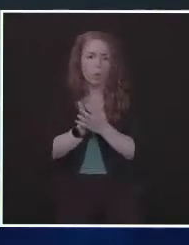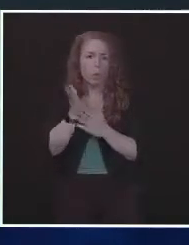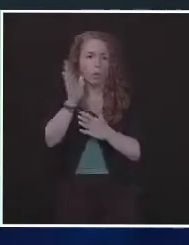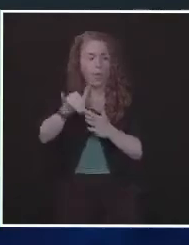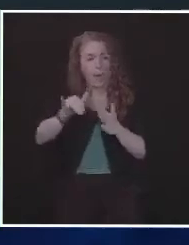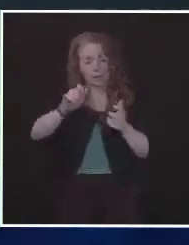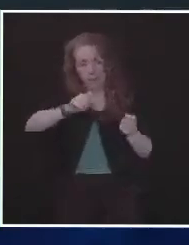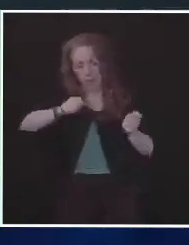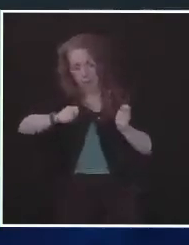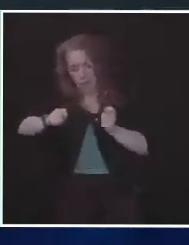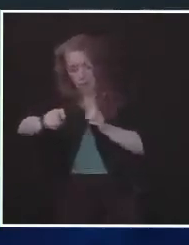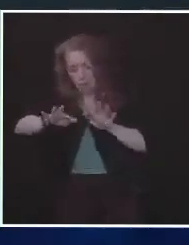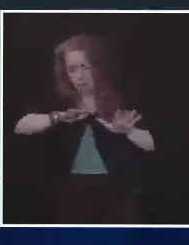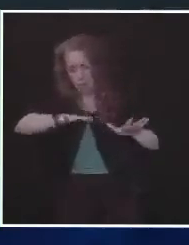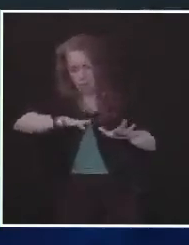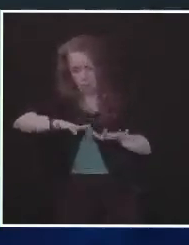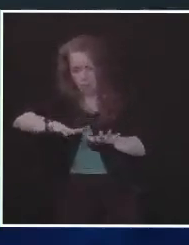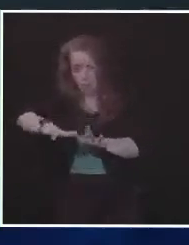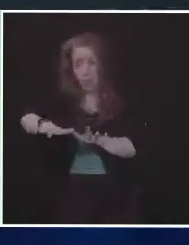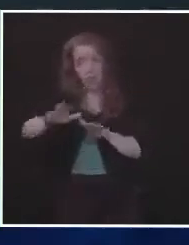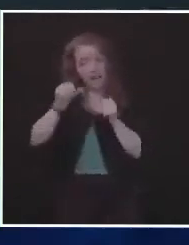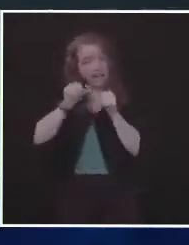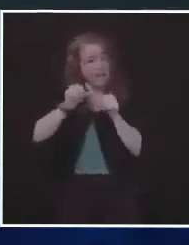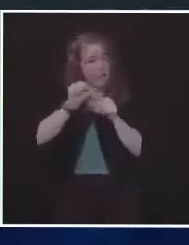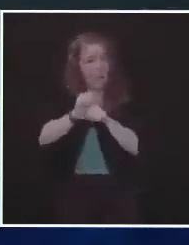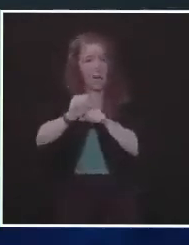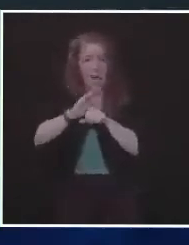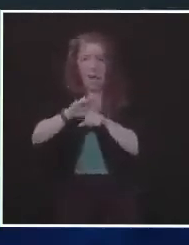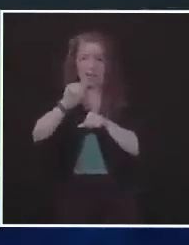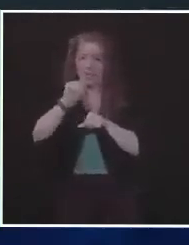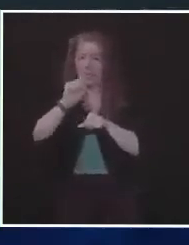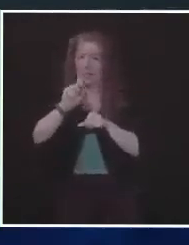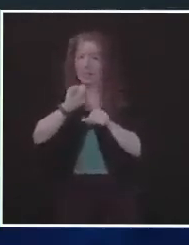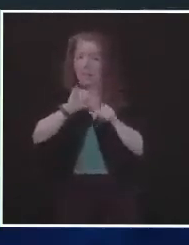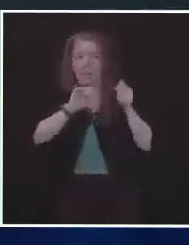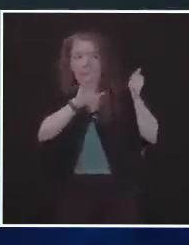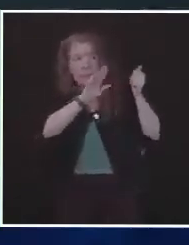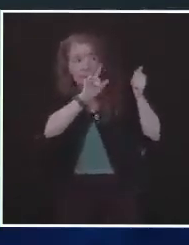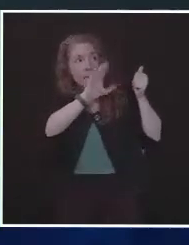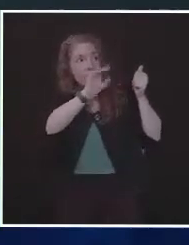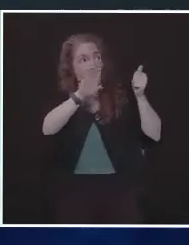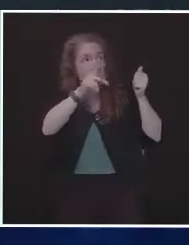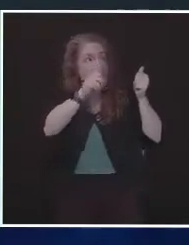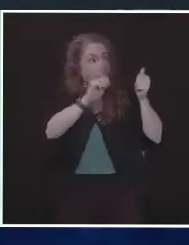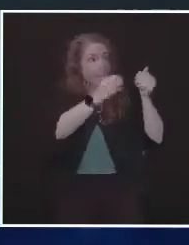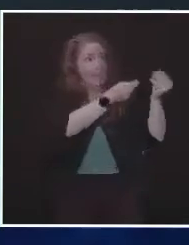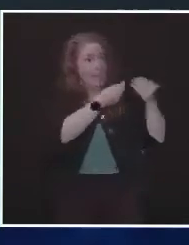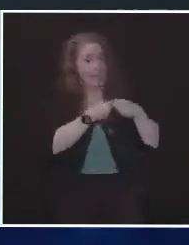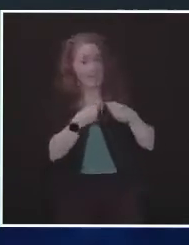going on the tasks that Bob and Pam and Bill are giving us to go do. Thank you again.